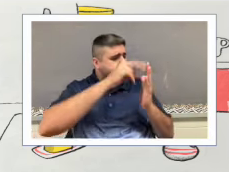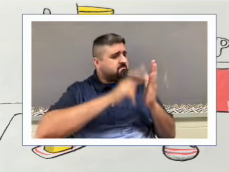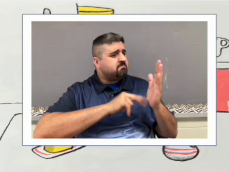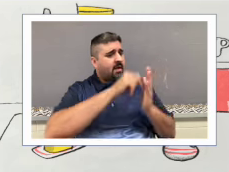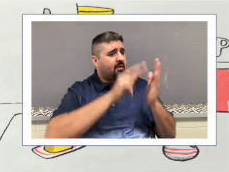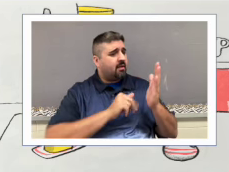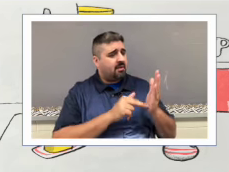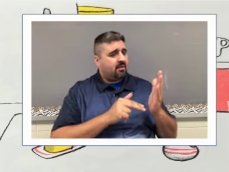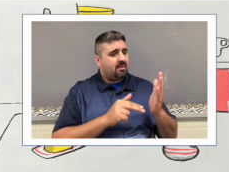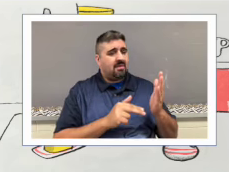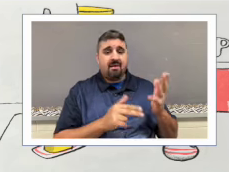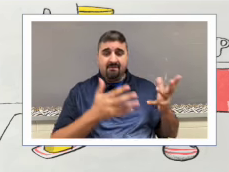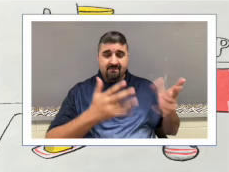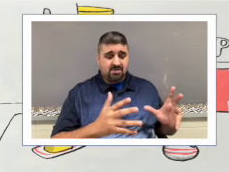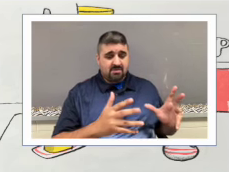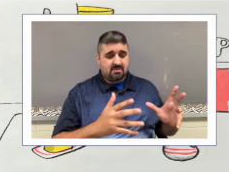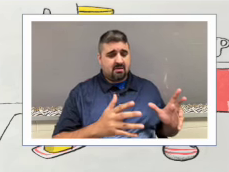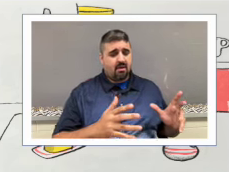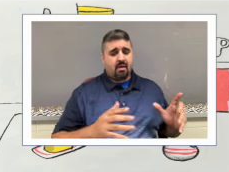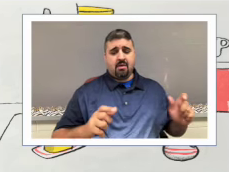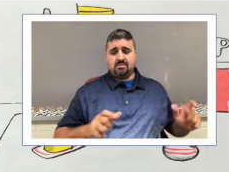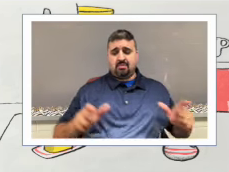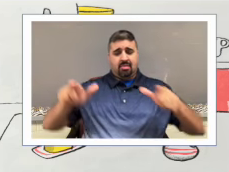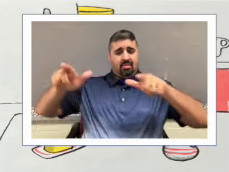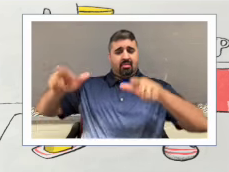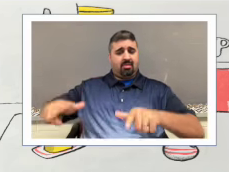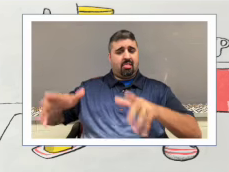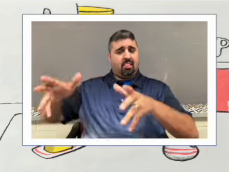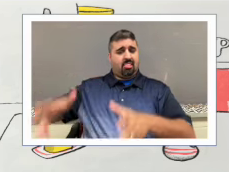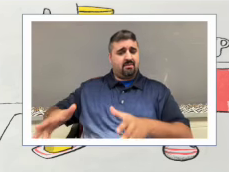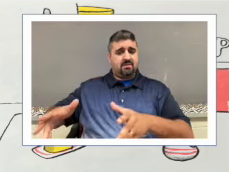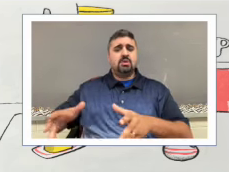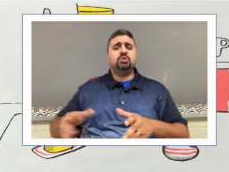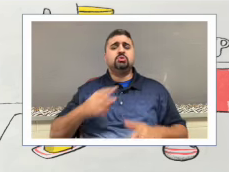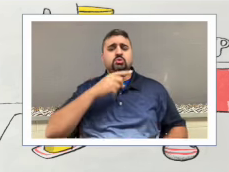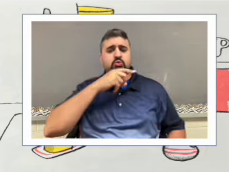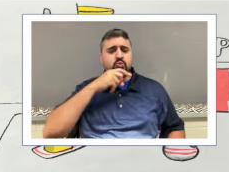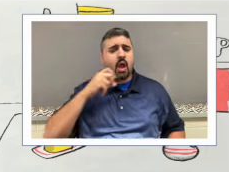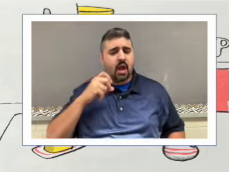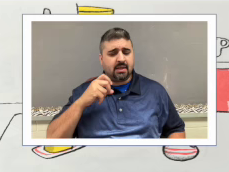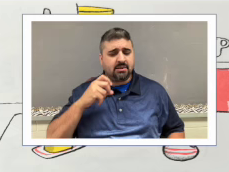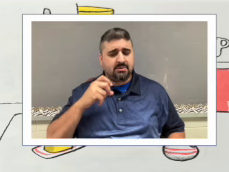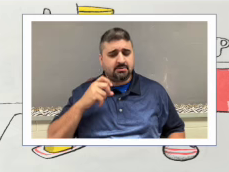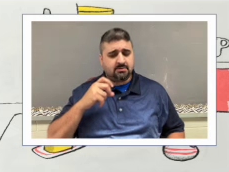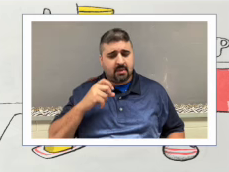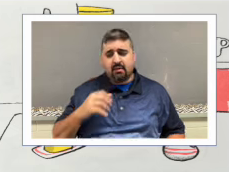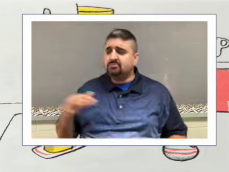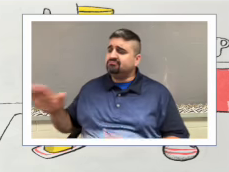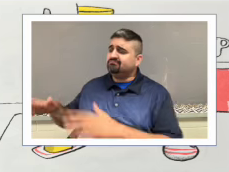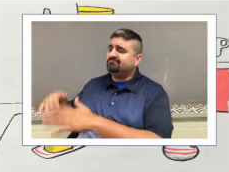dry. Then it was gone. It happened yesterday.